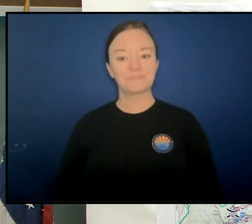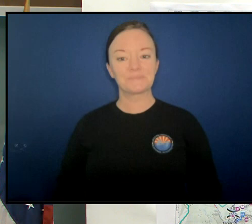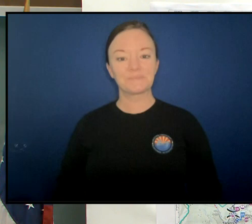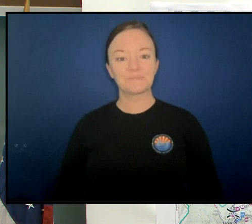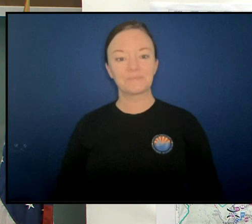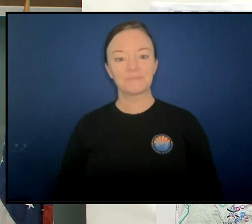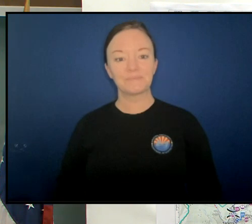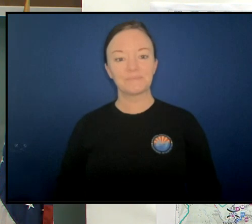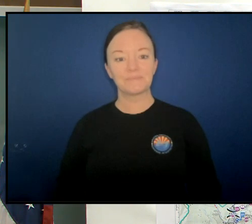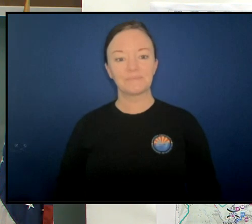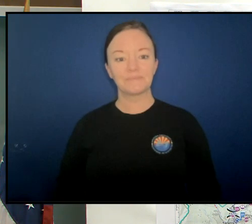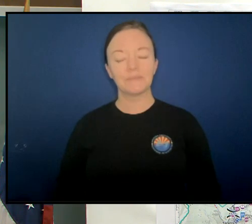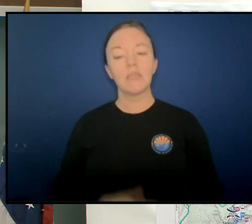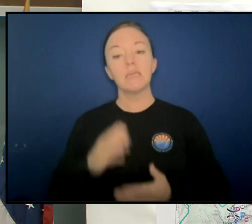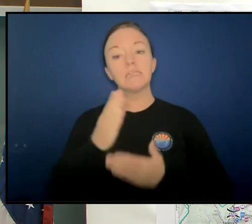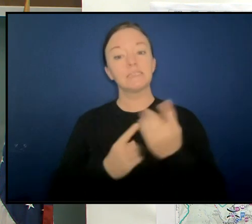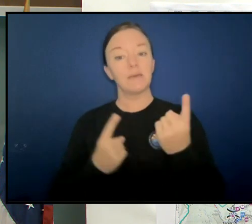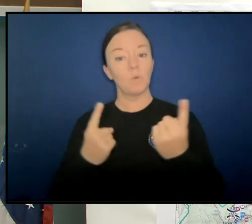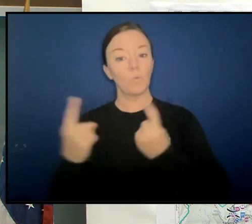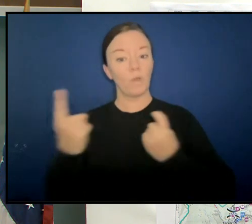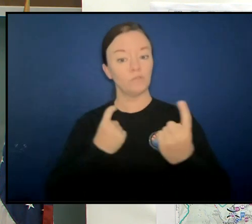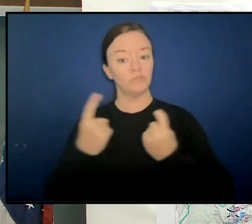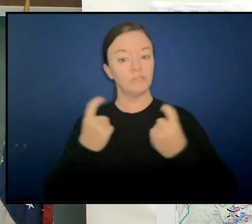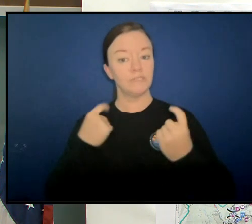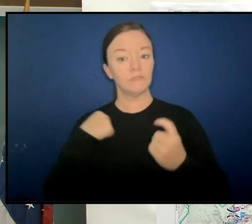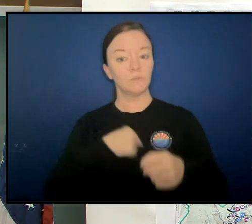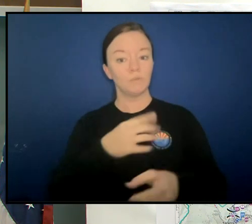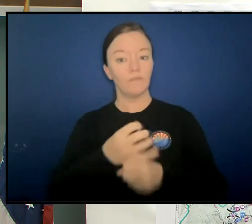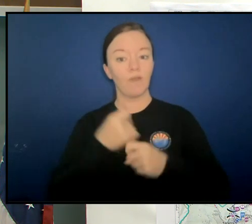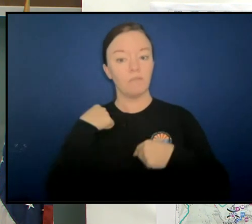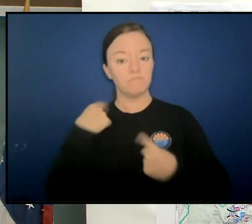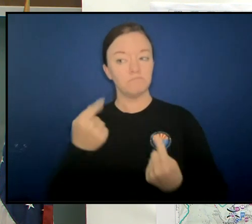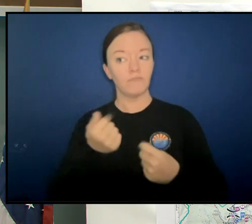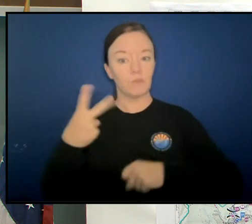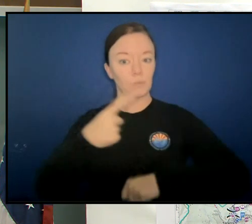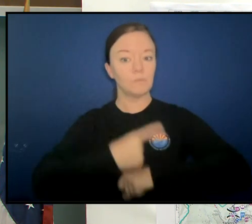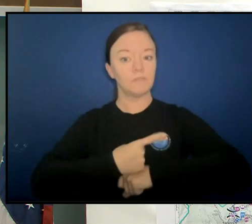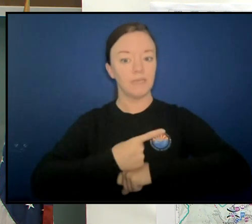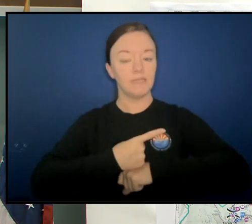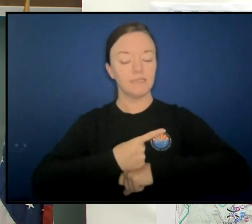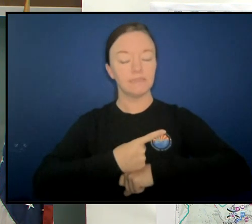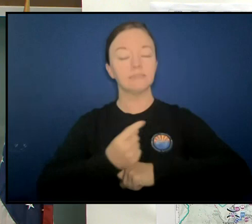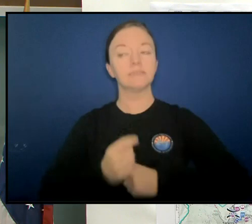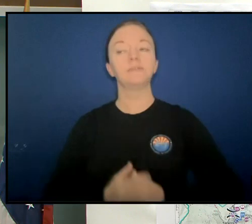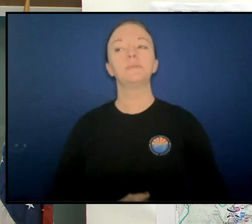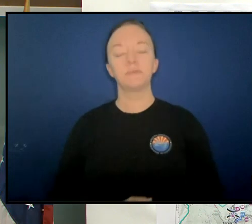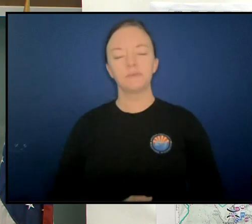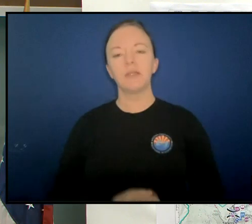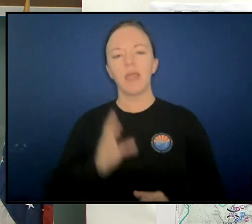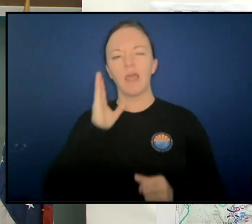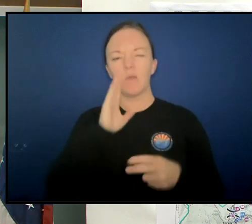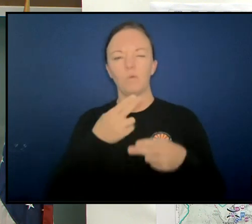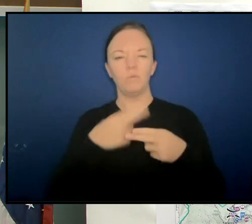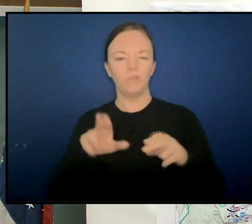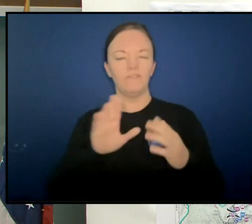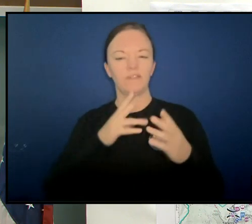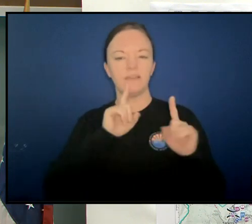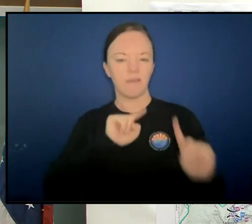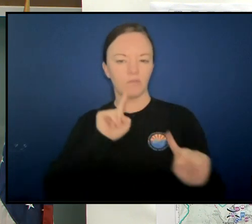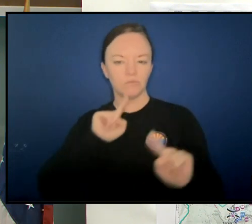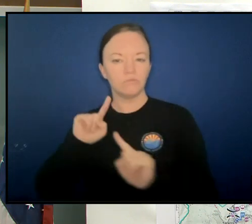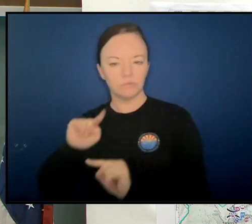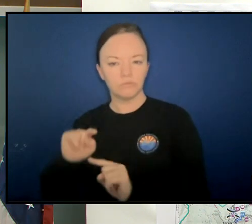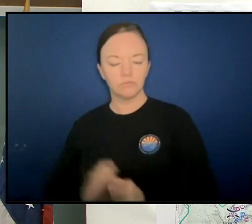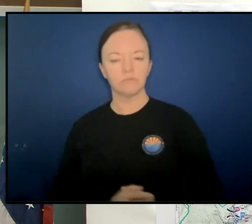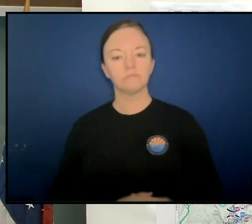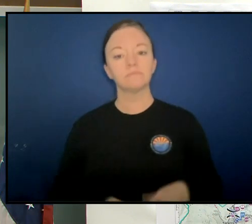So some questions that have come in over the past few days in time, I'm just going to take a little bit to address. And so one of